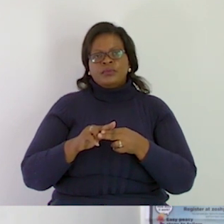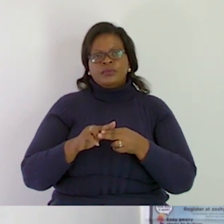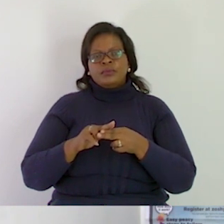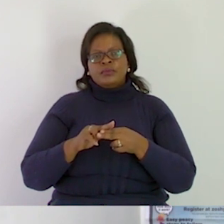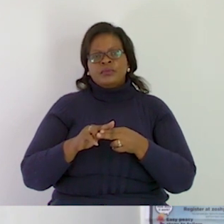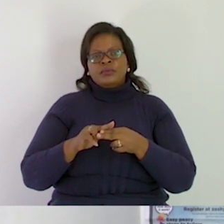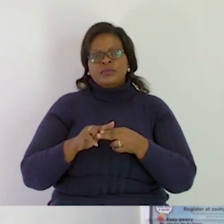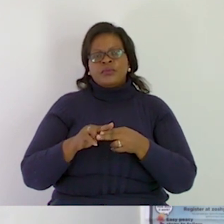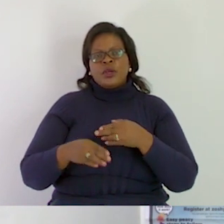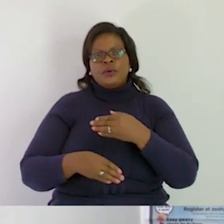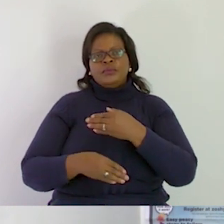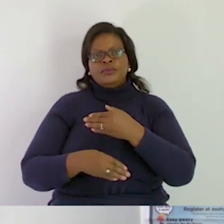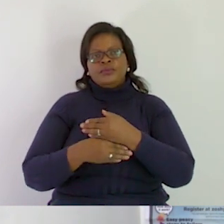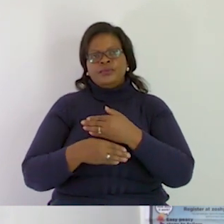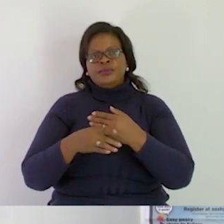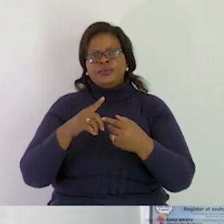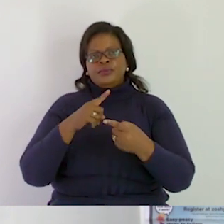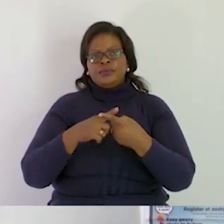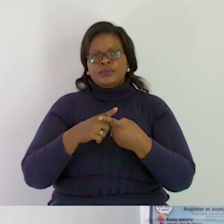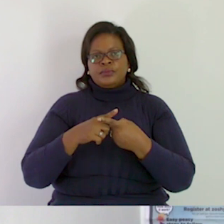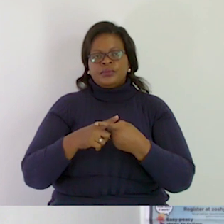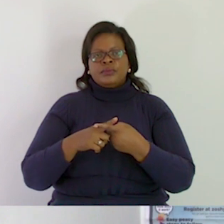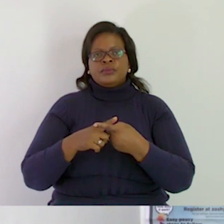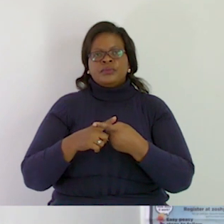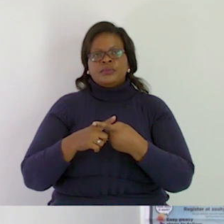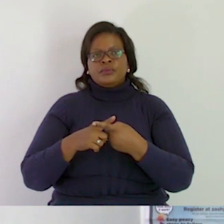of addition. So